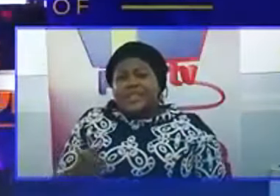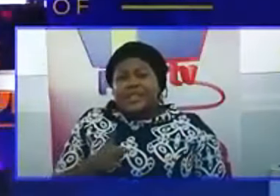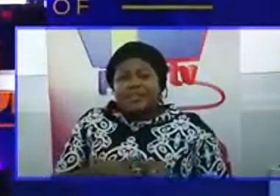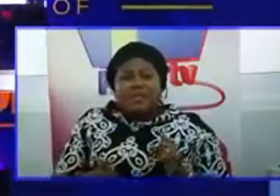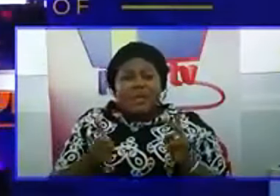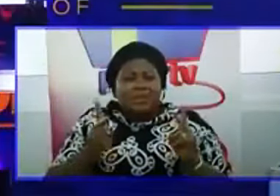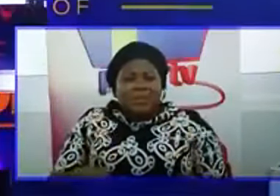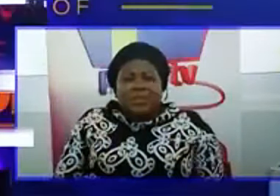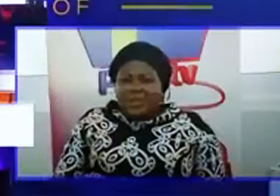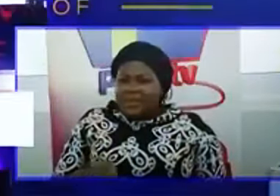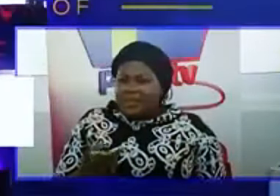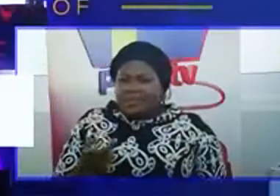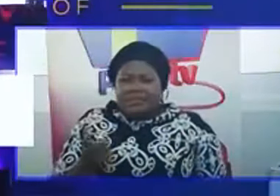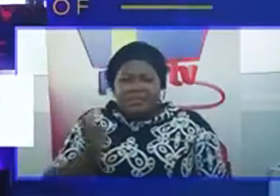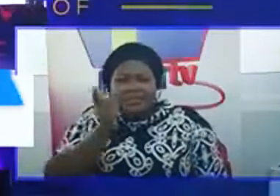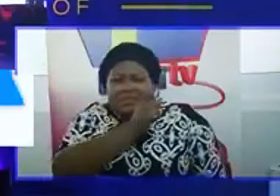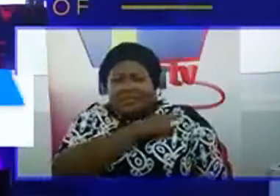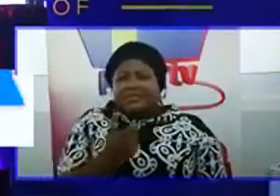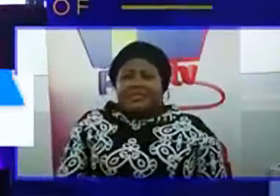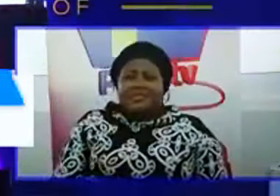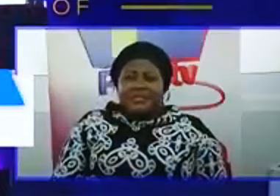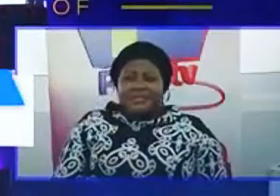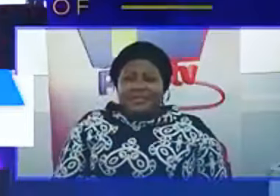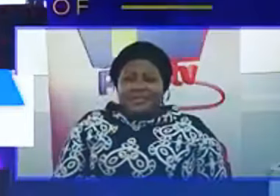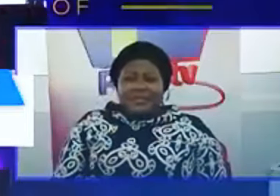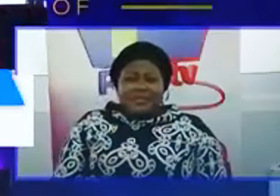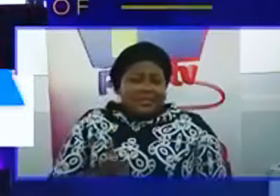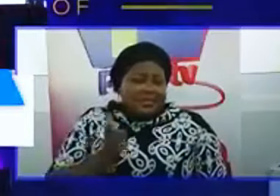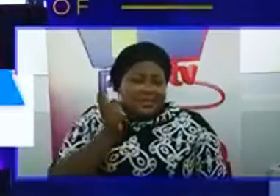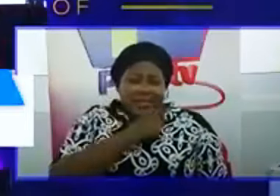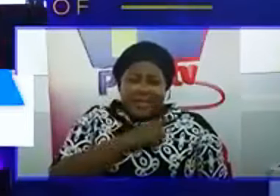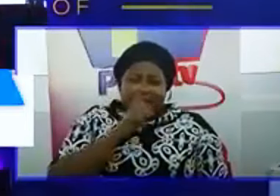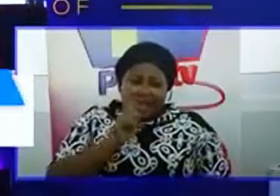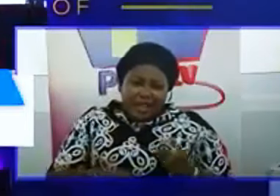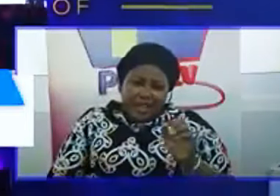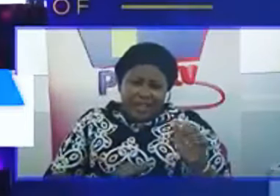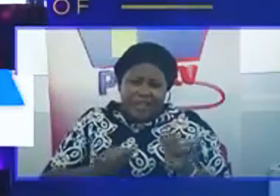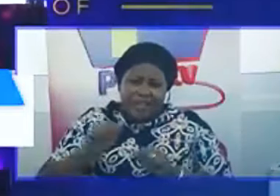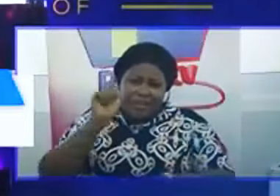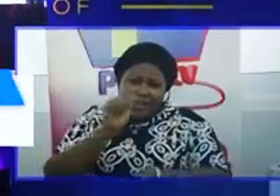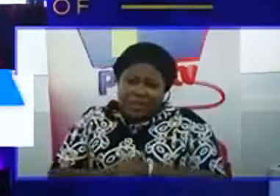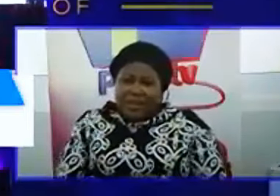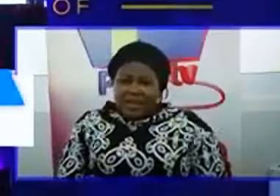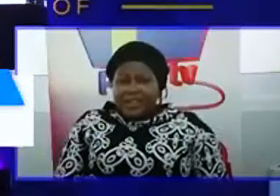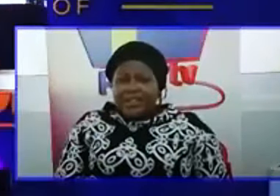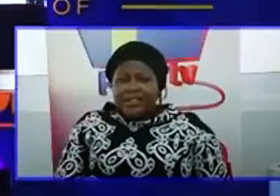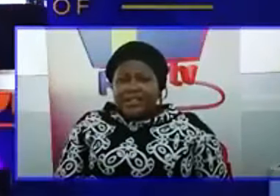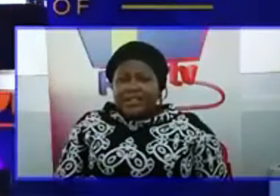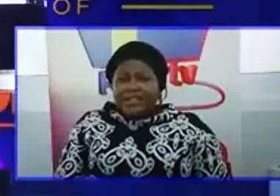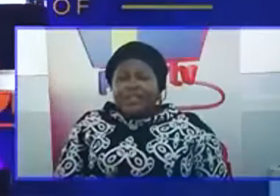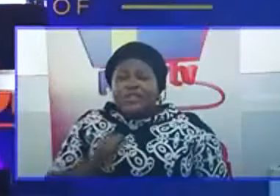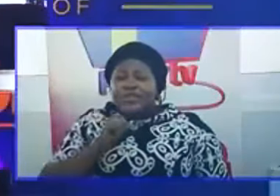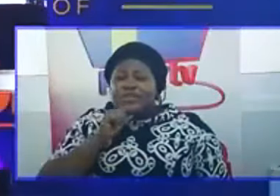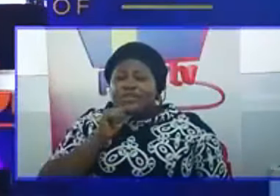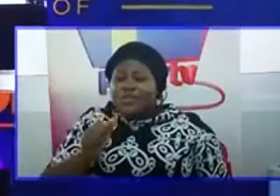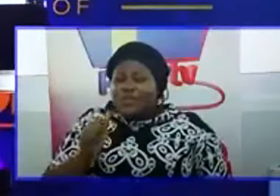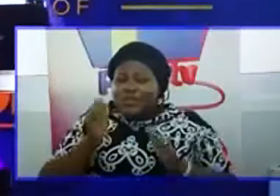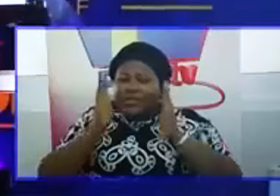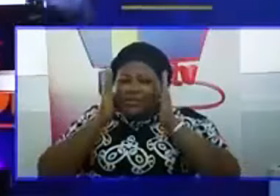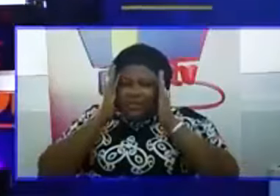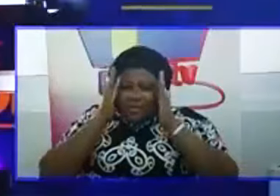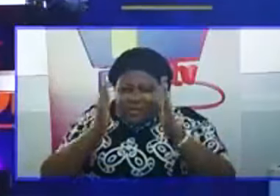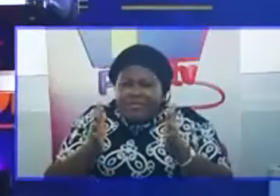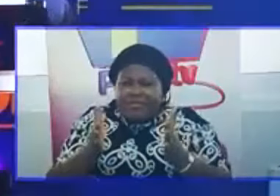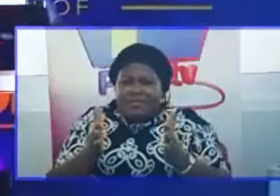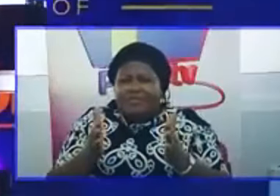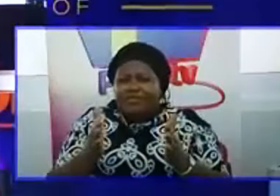slothful, lazy, and the opportunity runs out. Lack of concentration on the task and